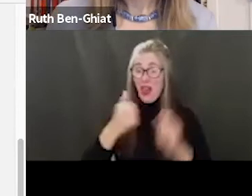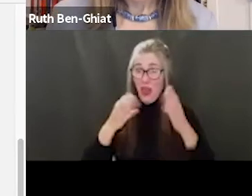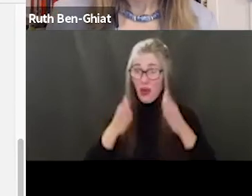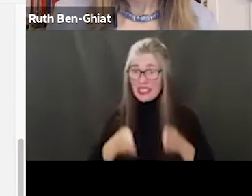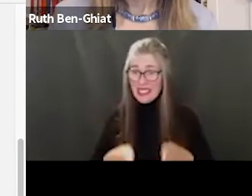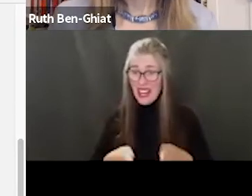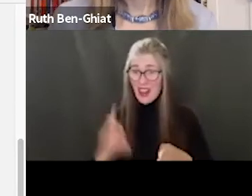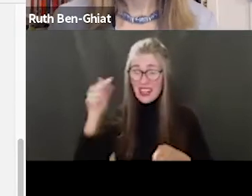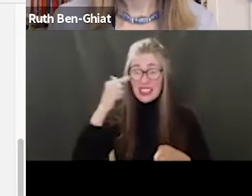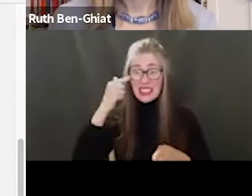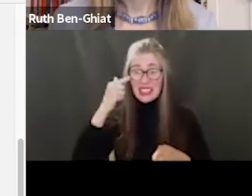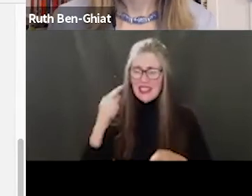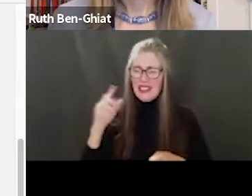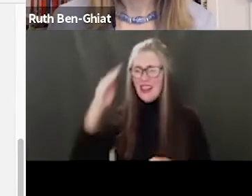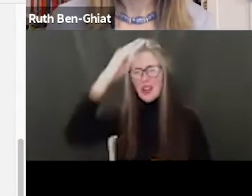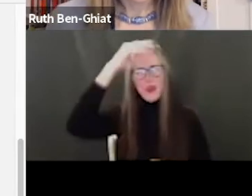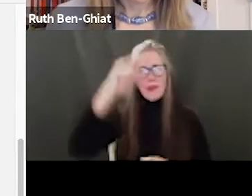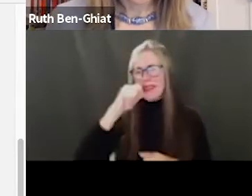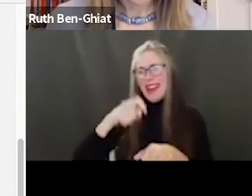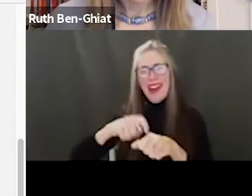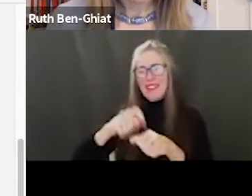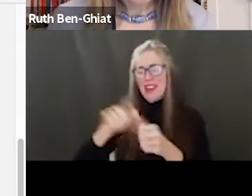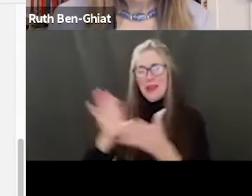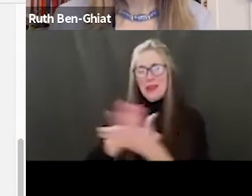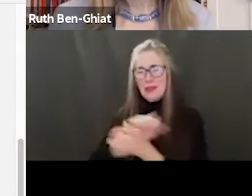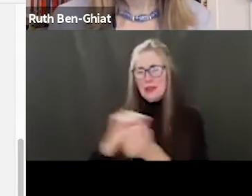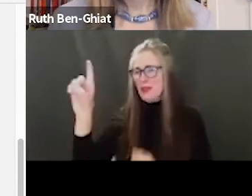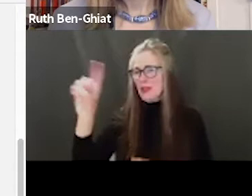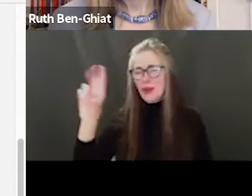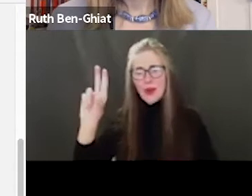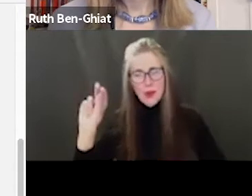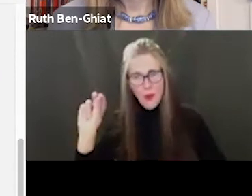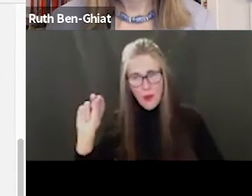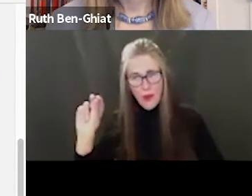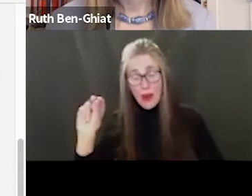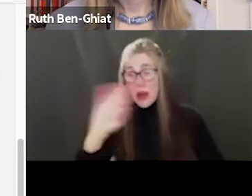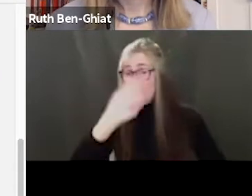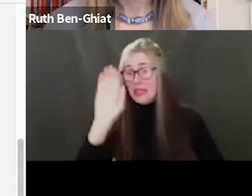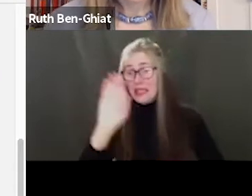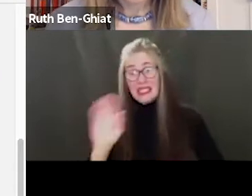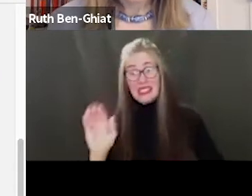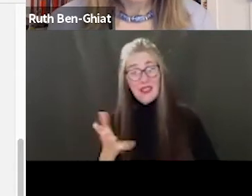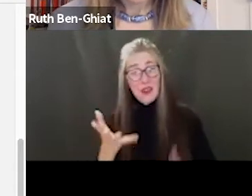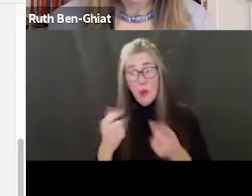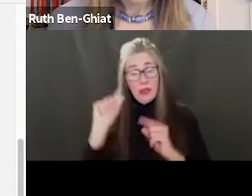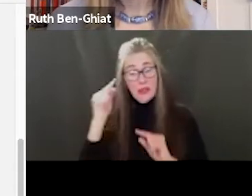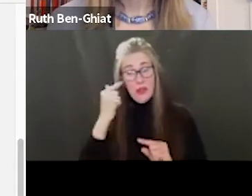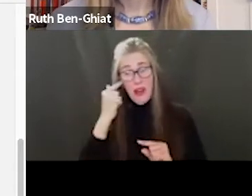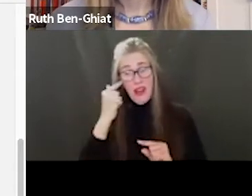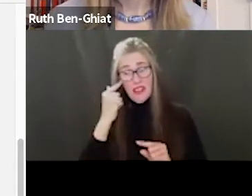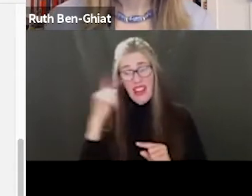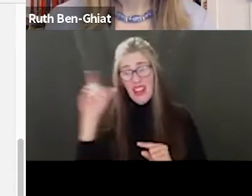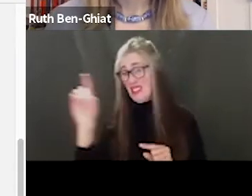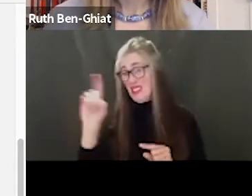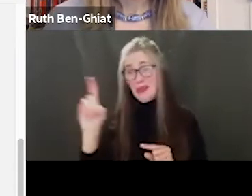wreck democracy. He didn't have time to wreck democracy. But Trump never intended to govern as a